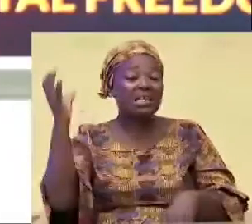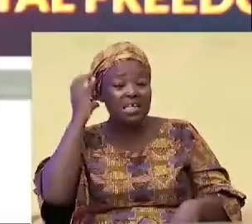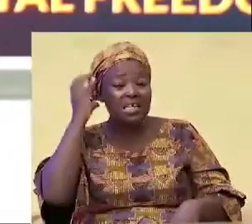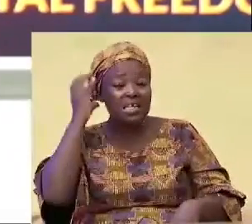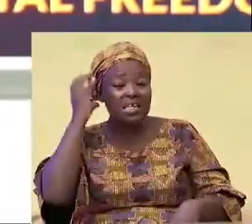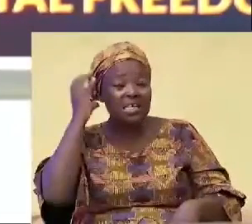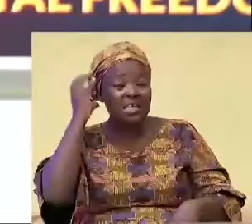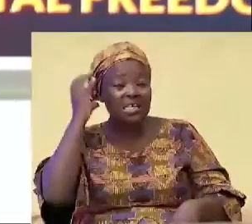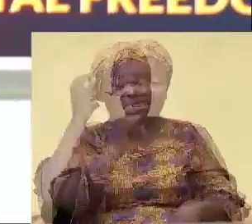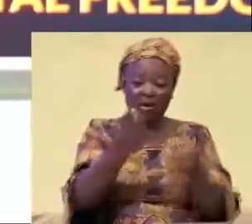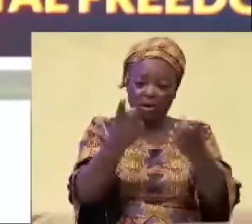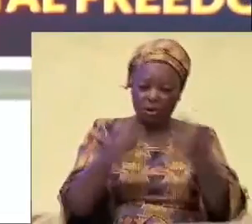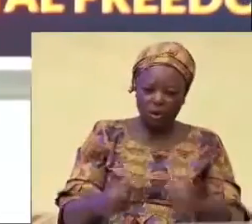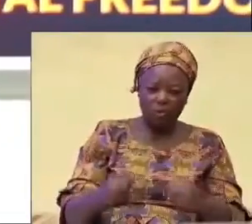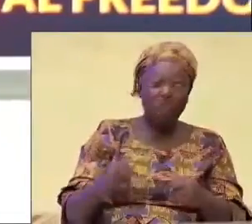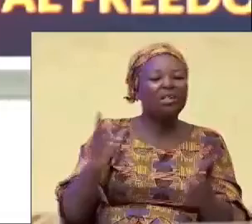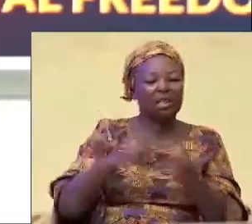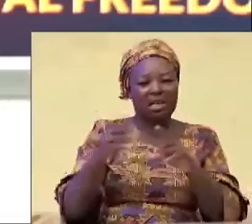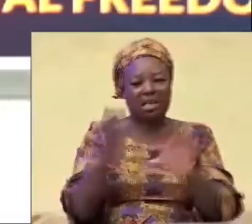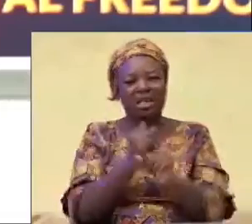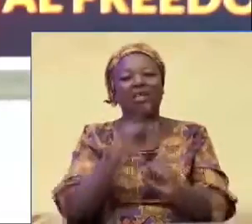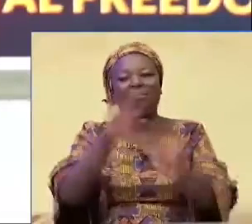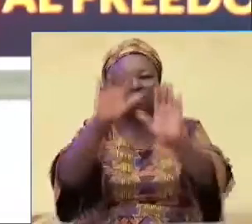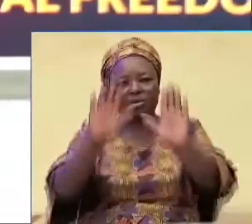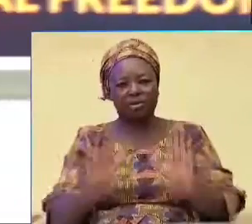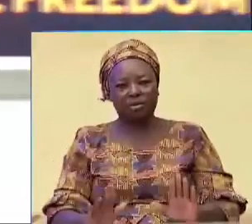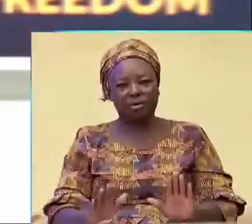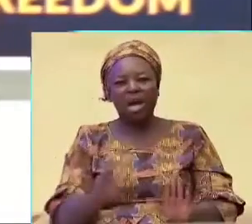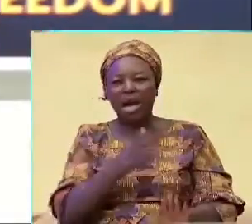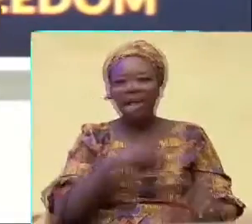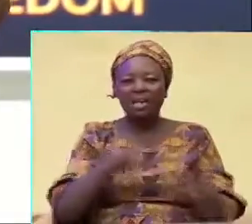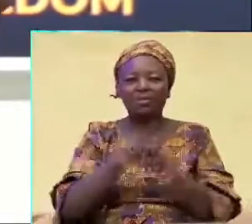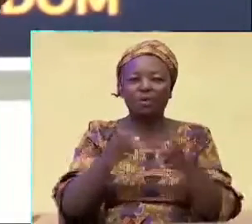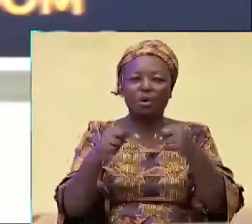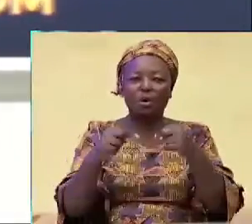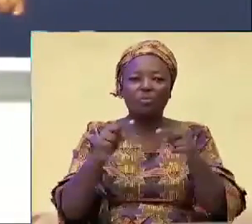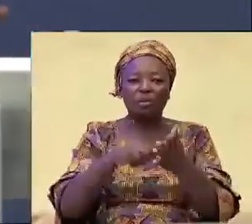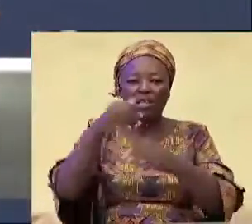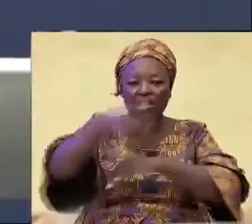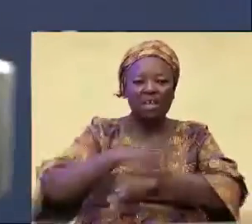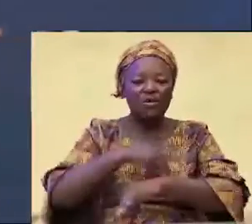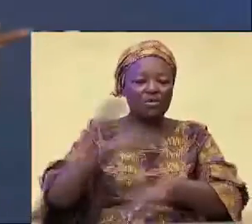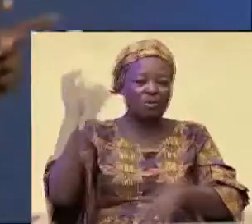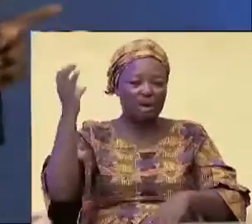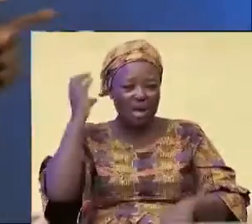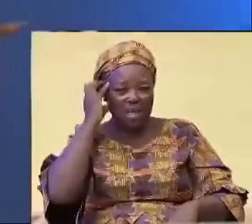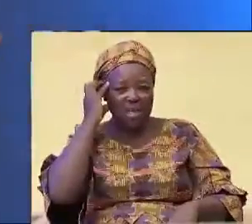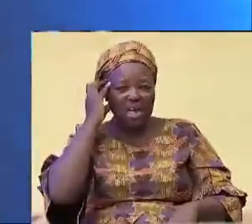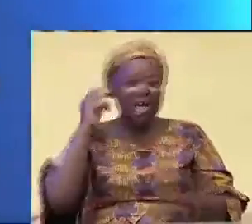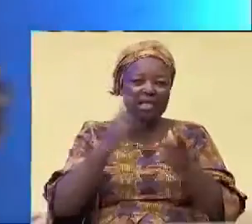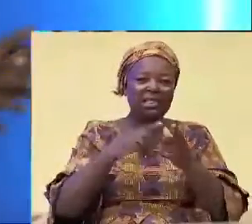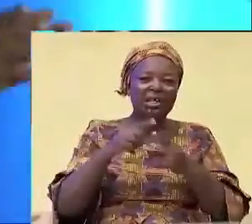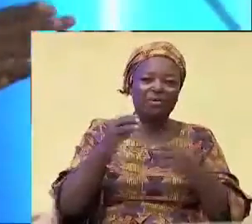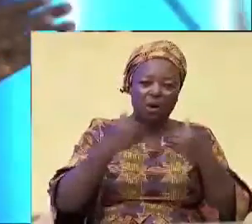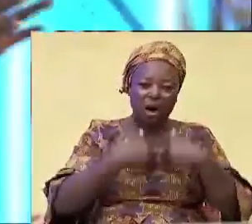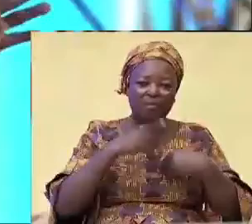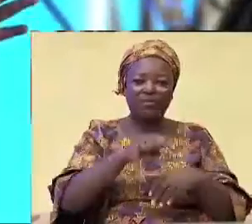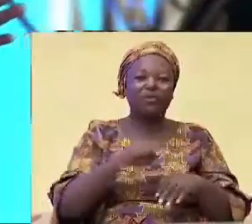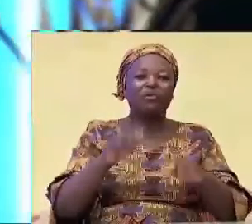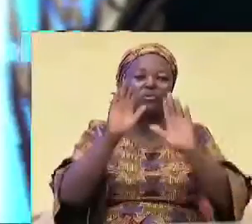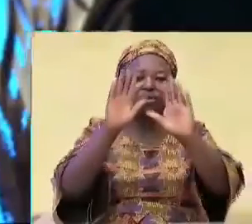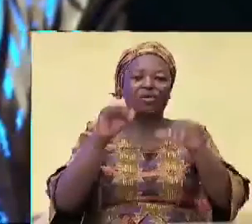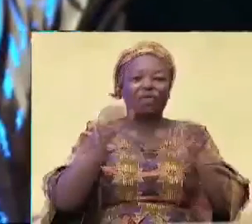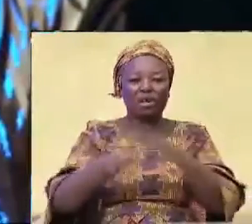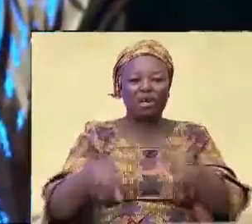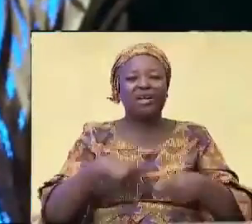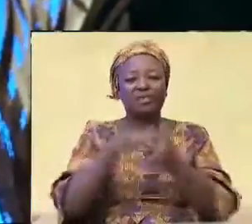and they come. And as you come tonight, you act on the word you have heard, and the healing virtue